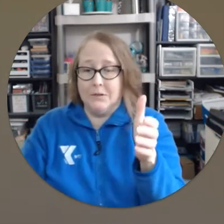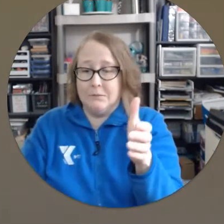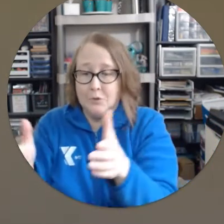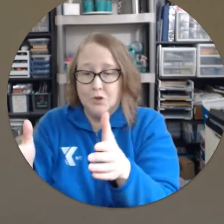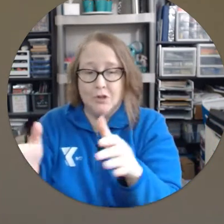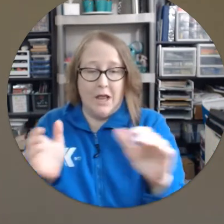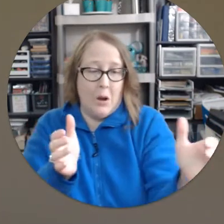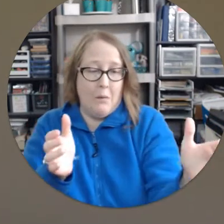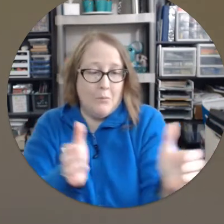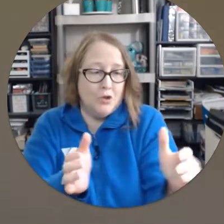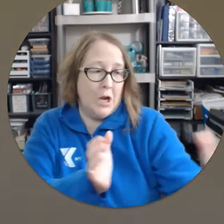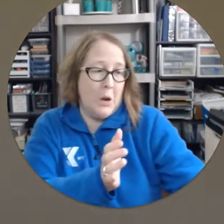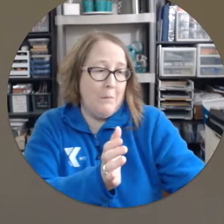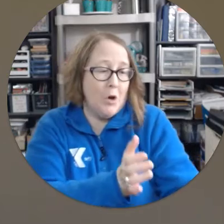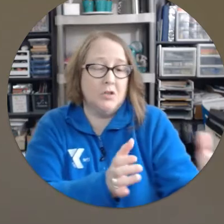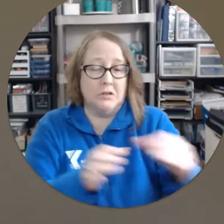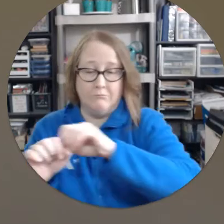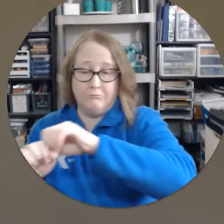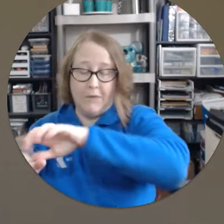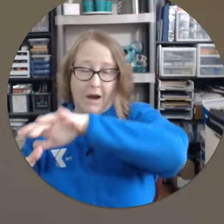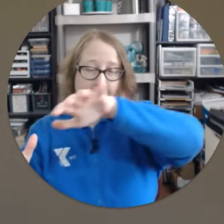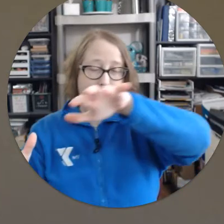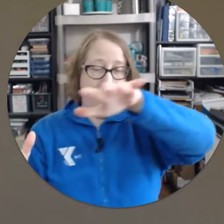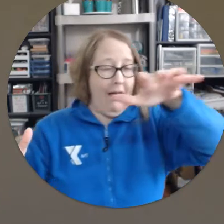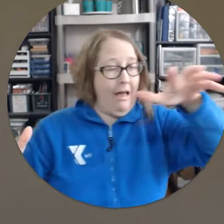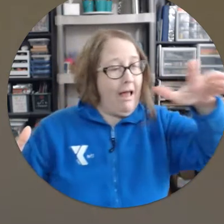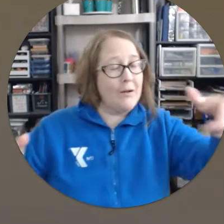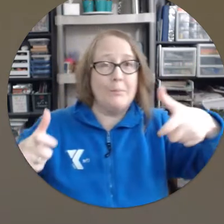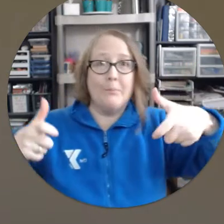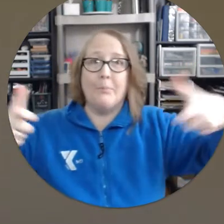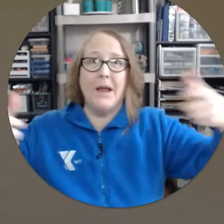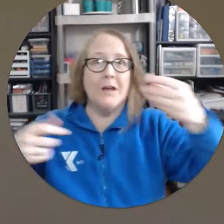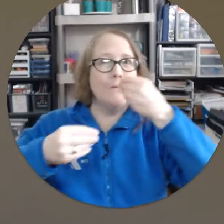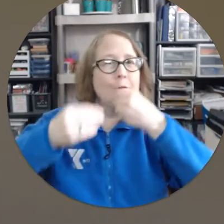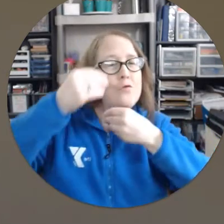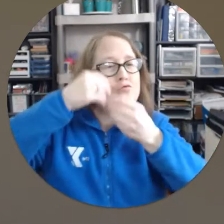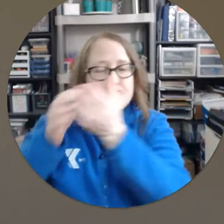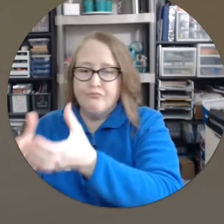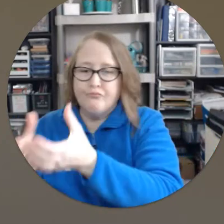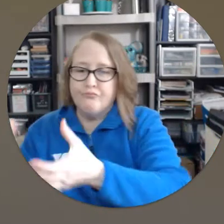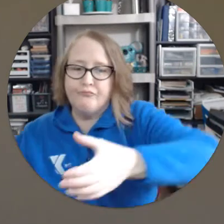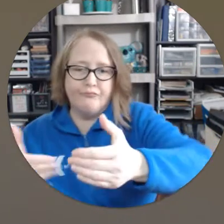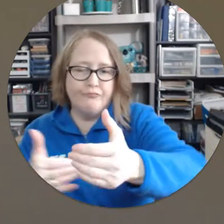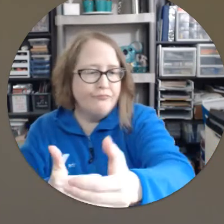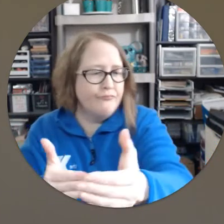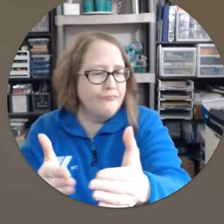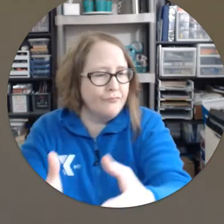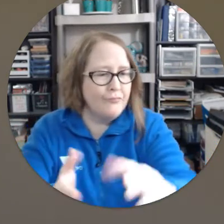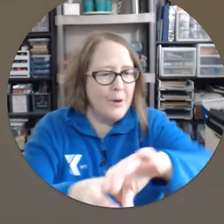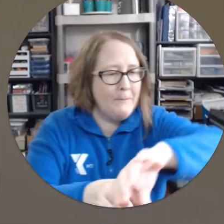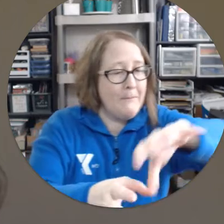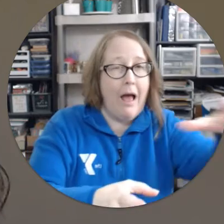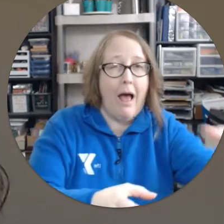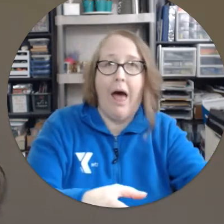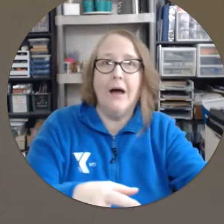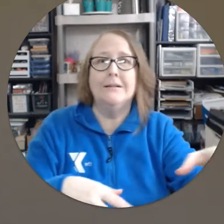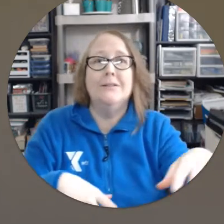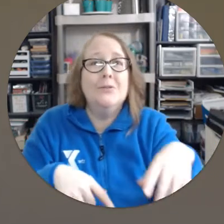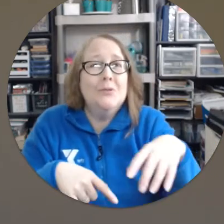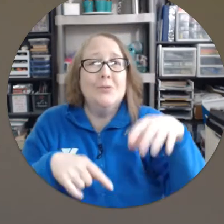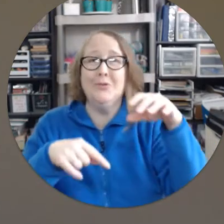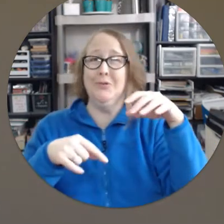was covered with so many big dishes of food you could hardly see the